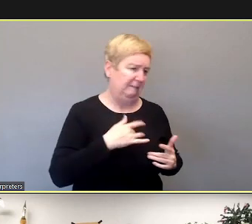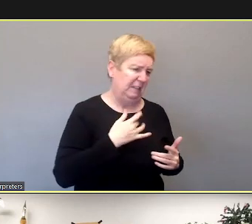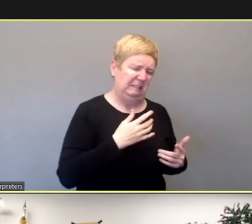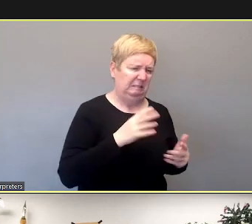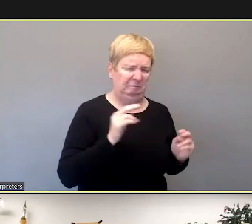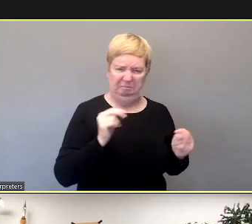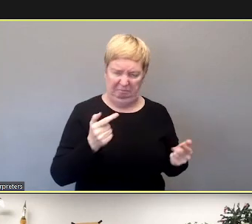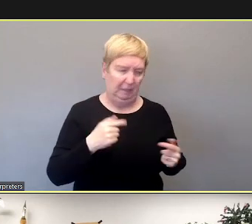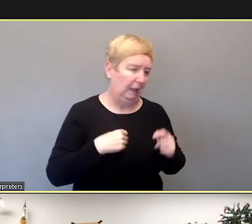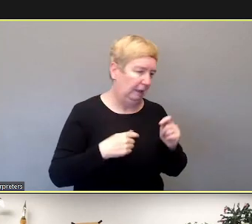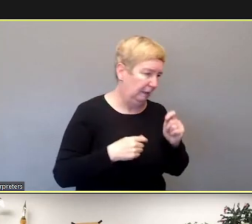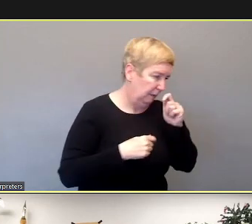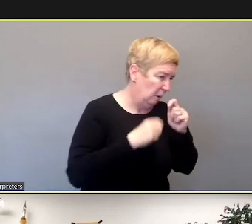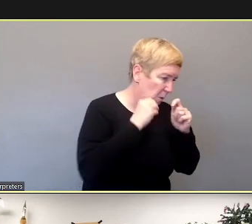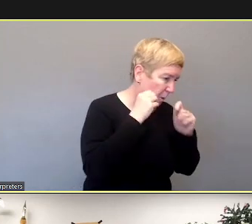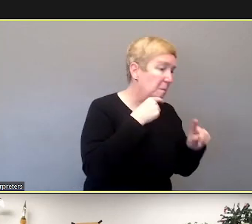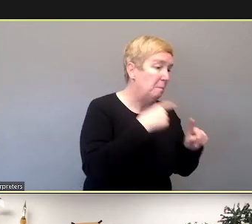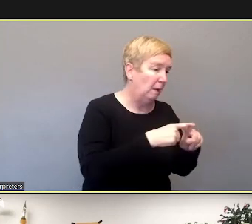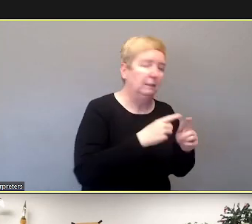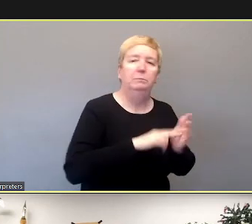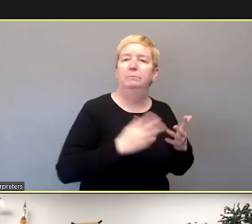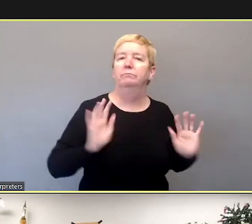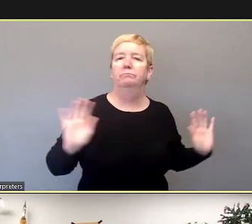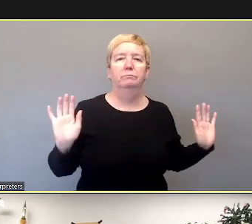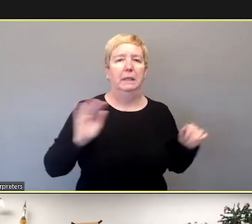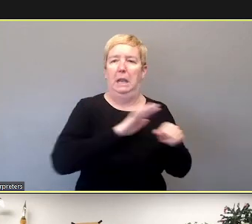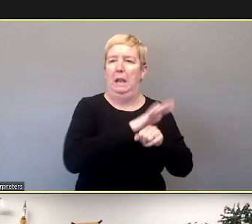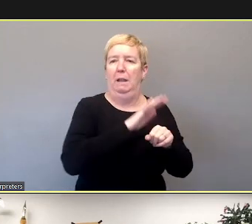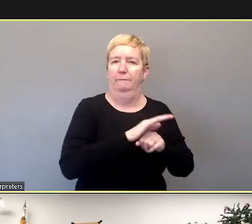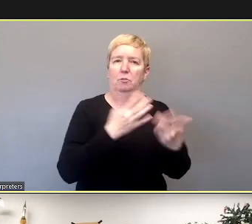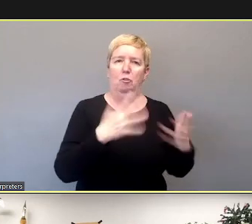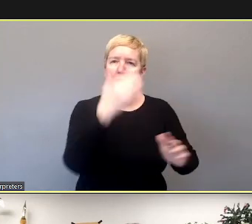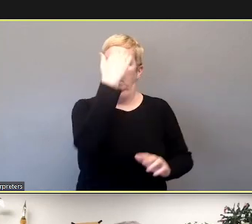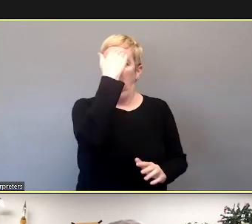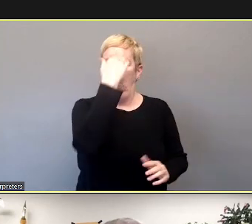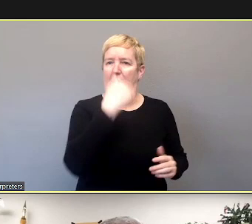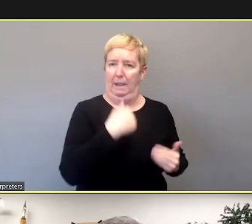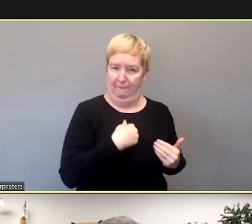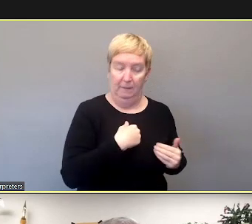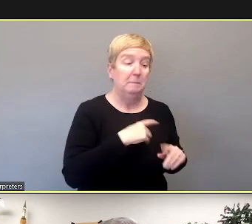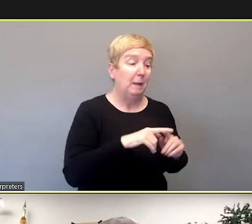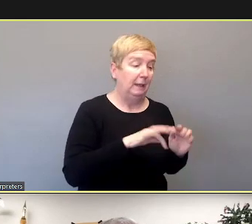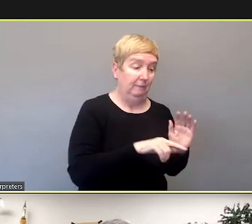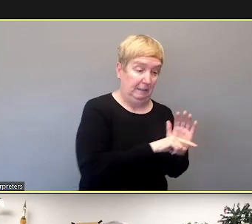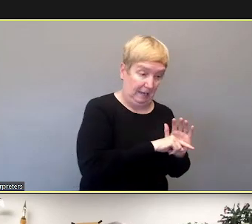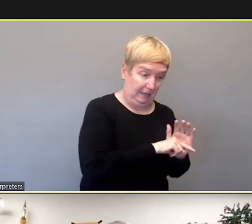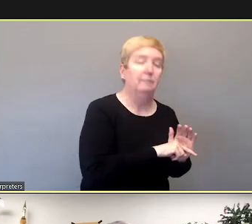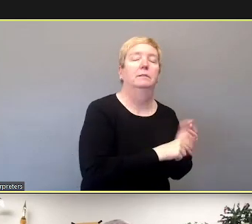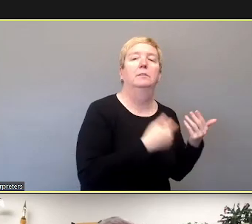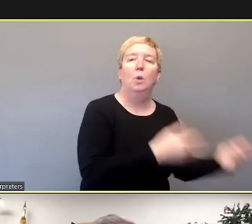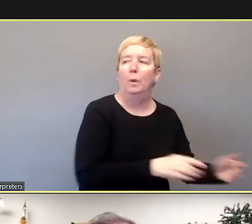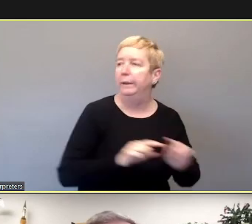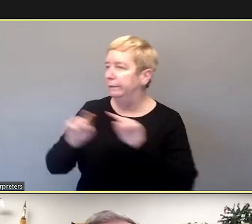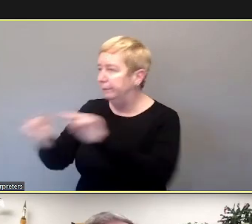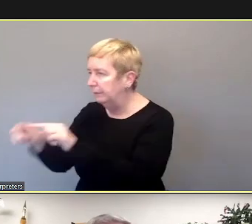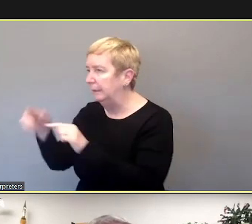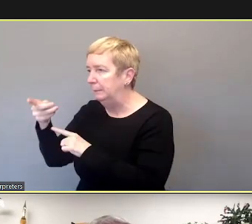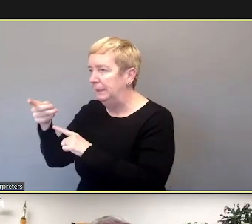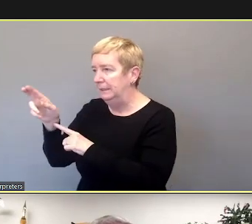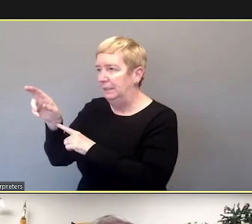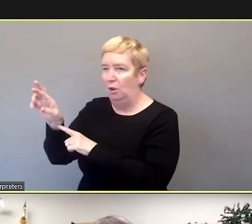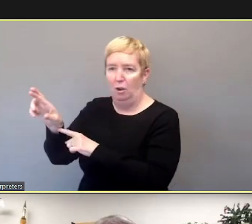you should go get the PCR to pick up those cases that the rapid antigen test misses. And we're asking